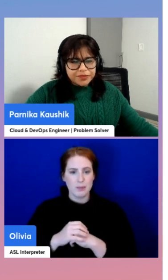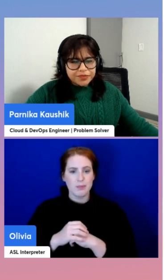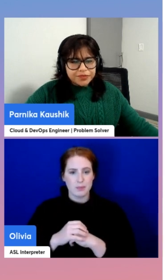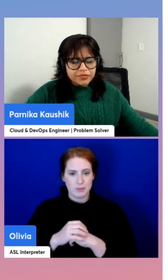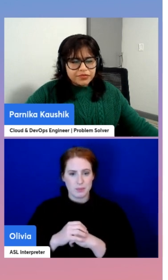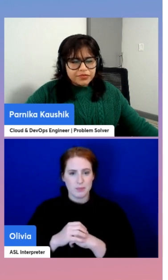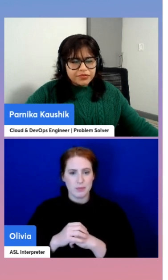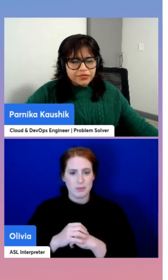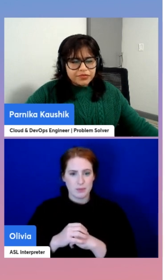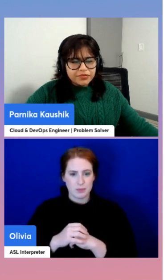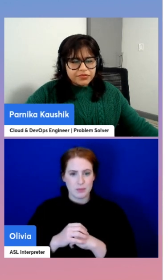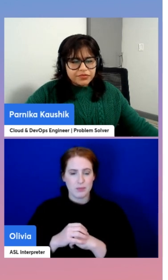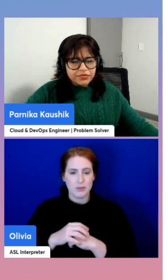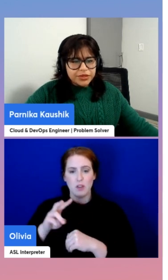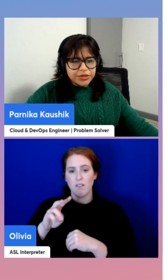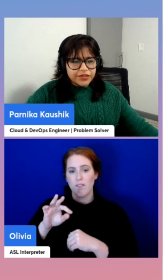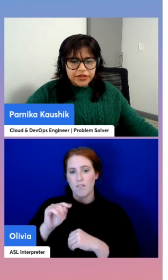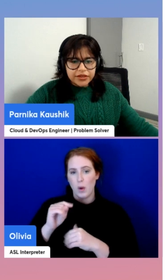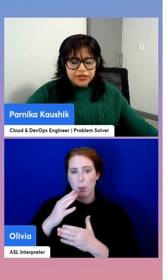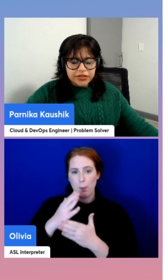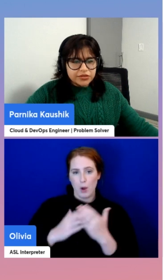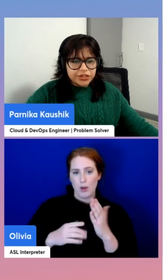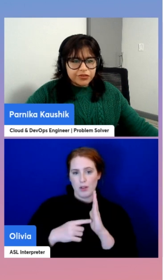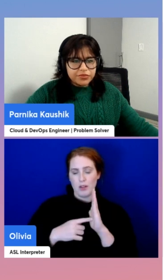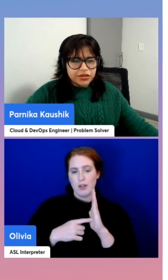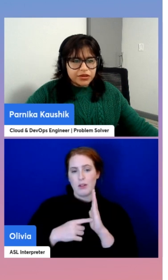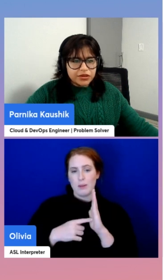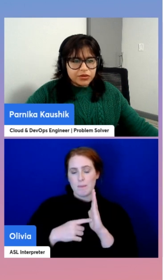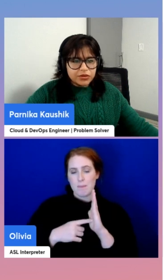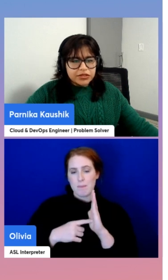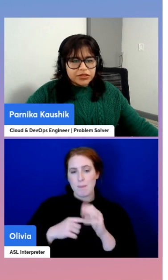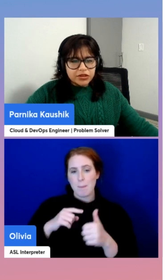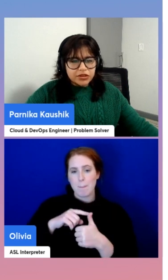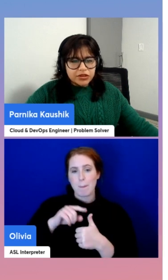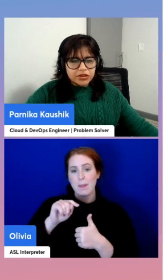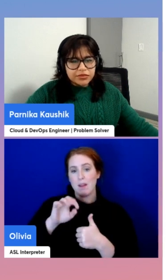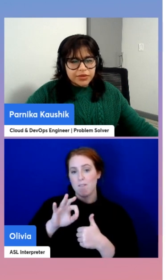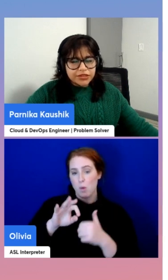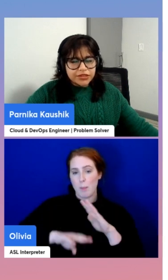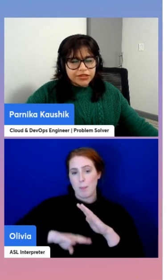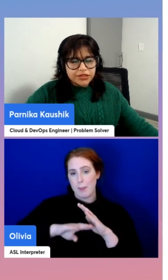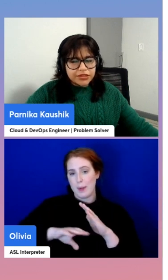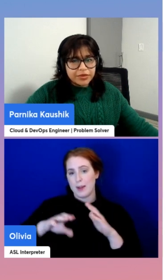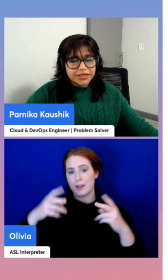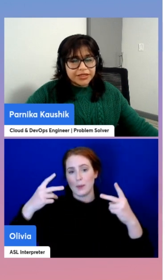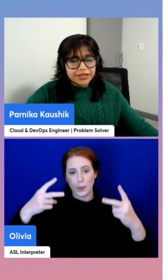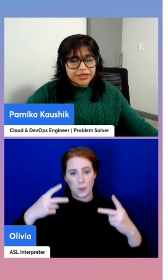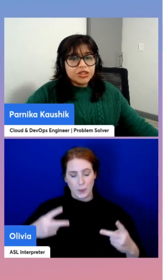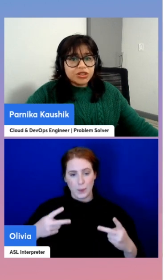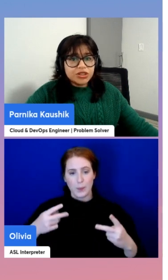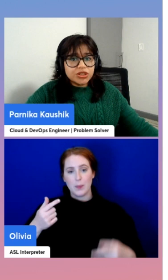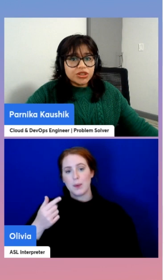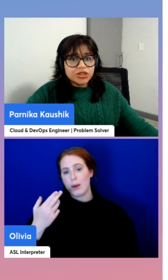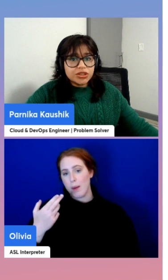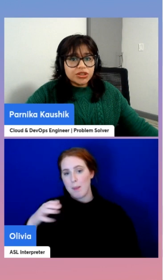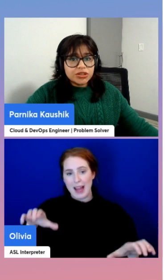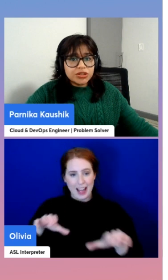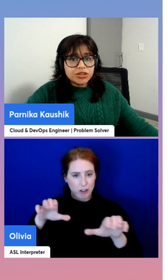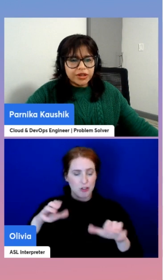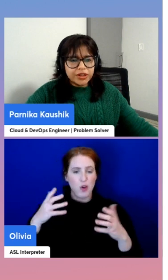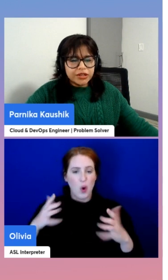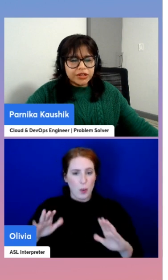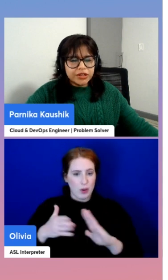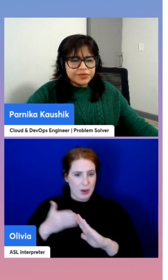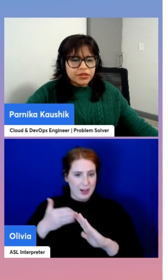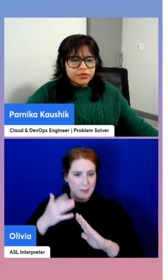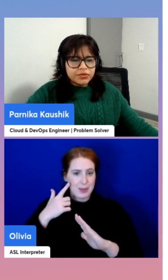repository. Here we have, again, Terraform-based code. There's already a GitHub Actions running because we pushed code onto the main